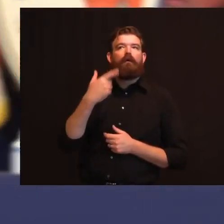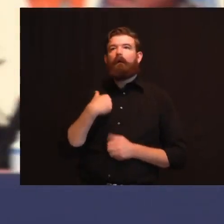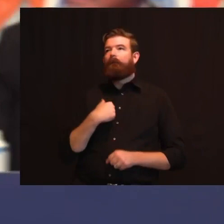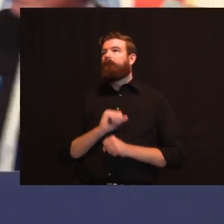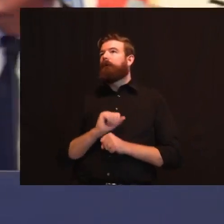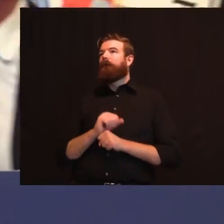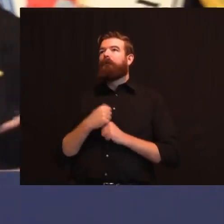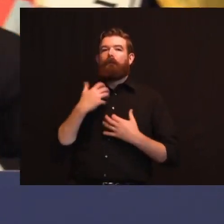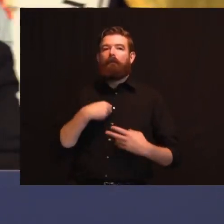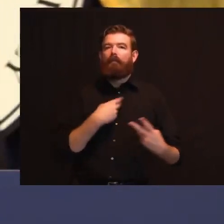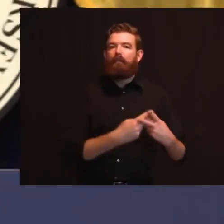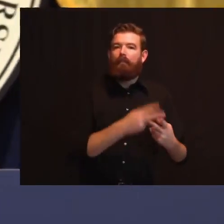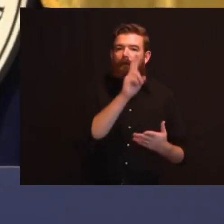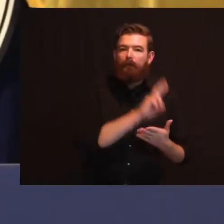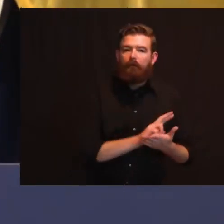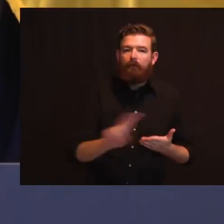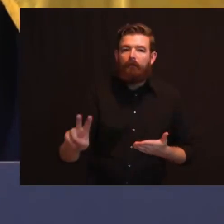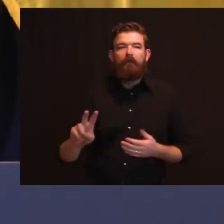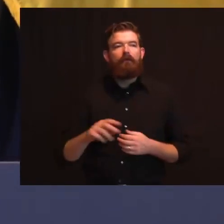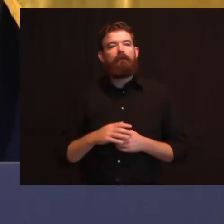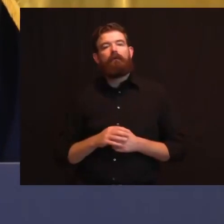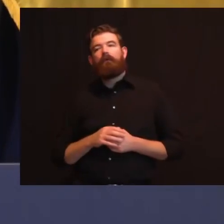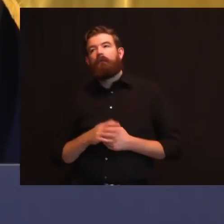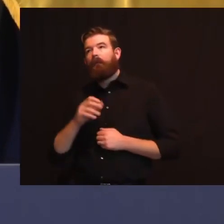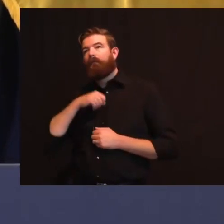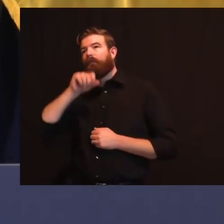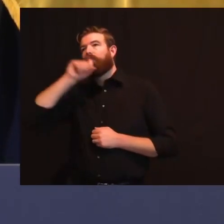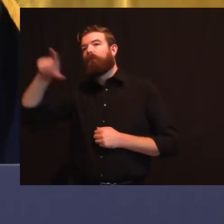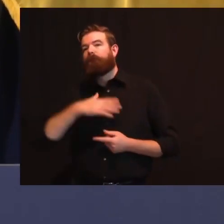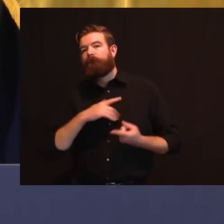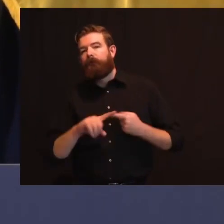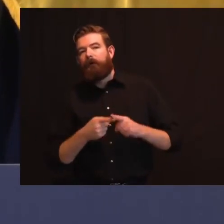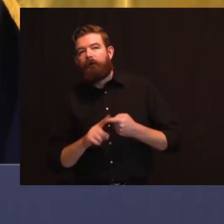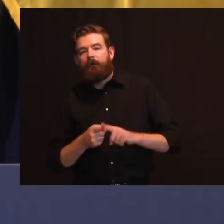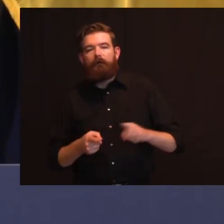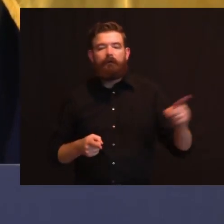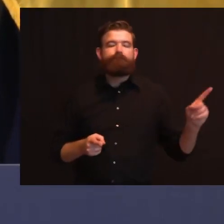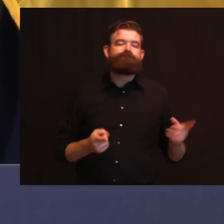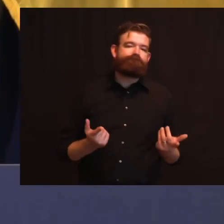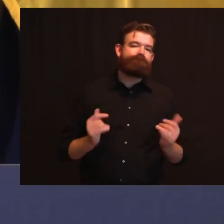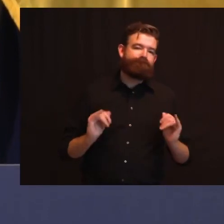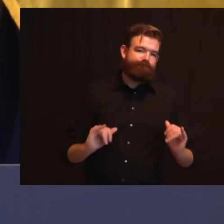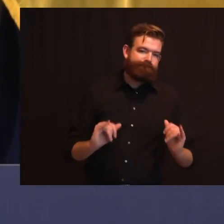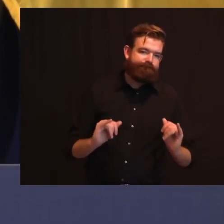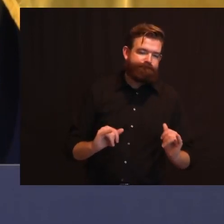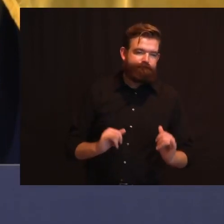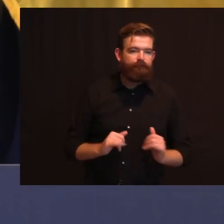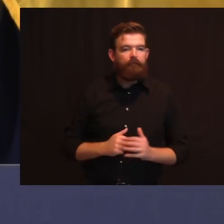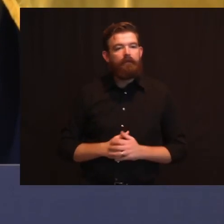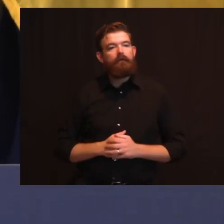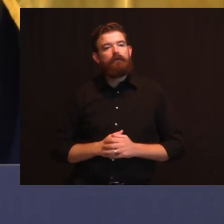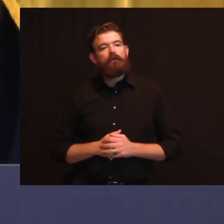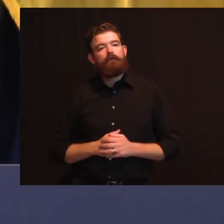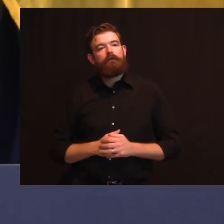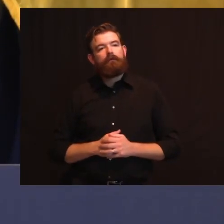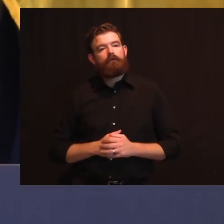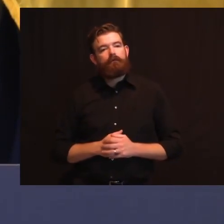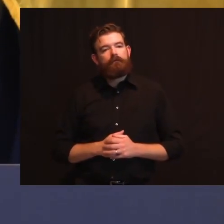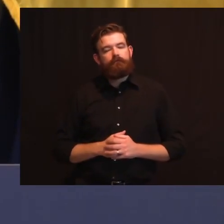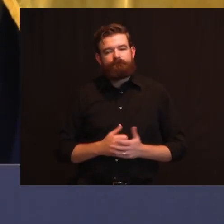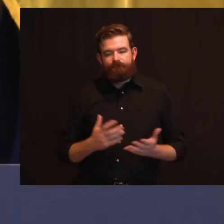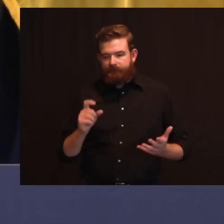enough, and that's a fair point, that they feel like they're going to be out of the lineup, and finding a way to provide social services and strengthen the net is a big part